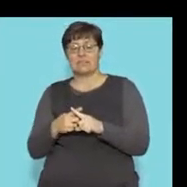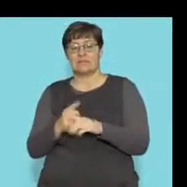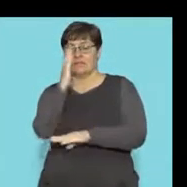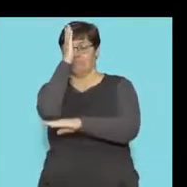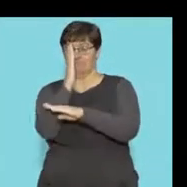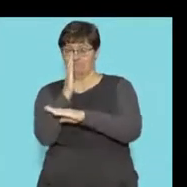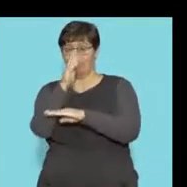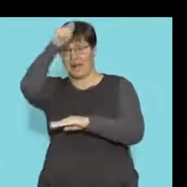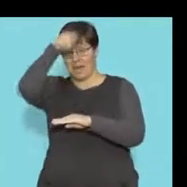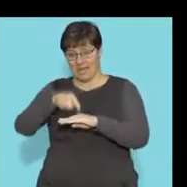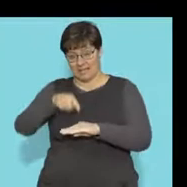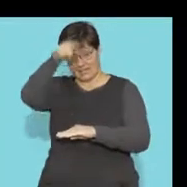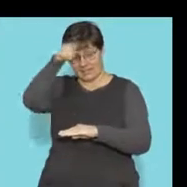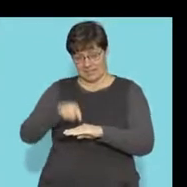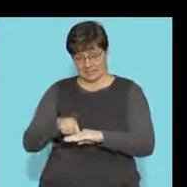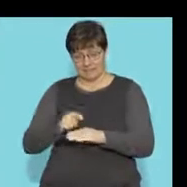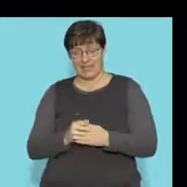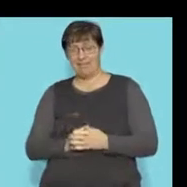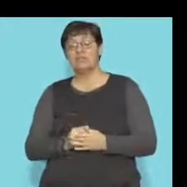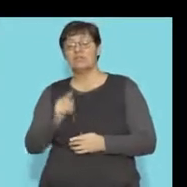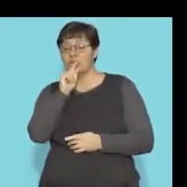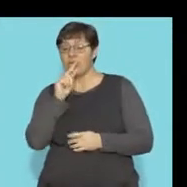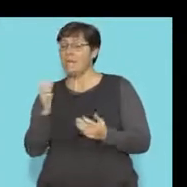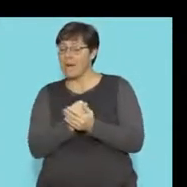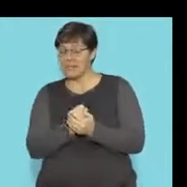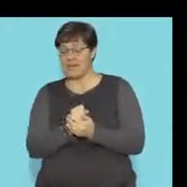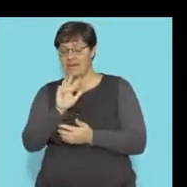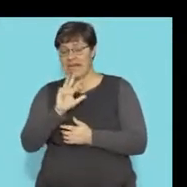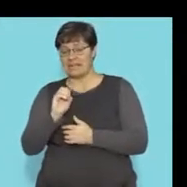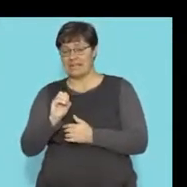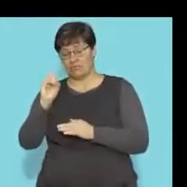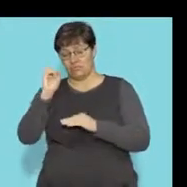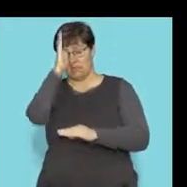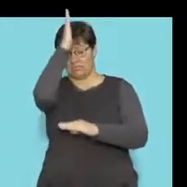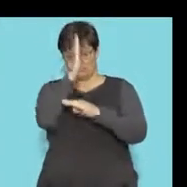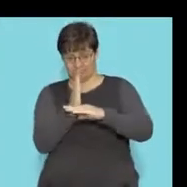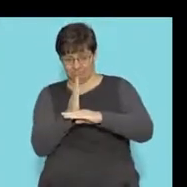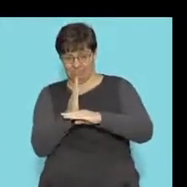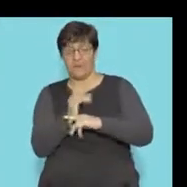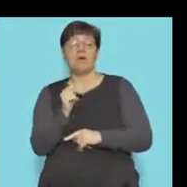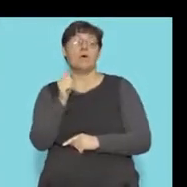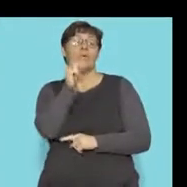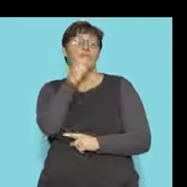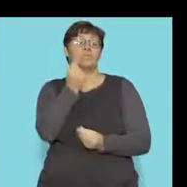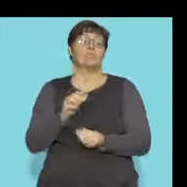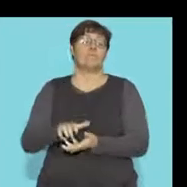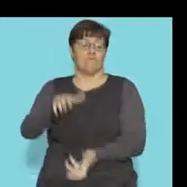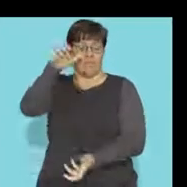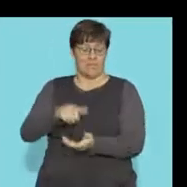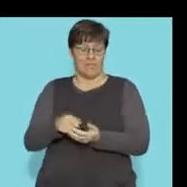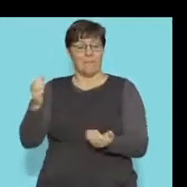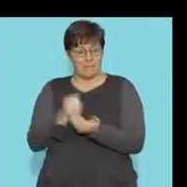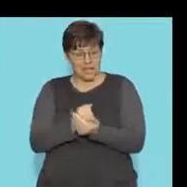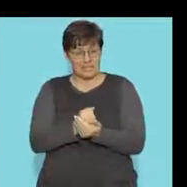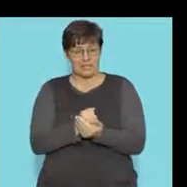height. So please make sure that you highlight the fact that it is the perpendicular height when working with volume. So it has to be the height